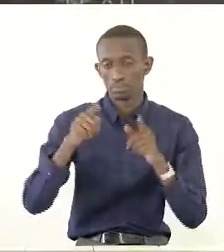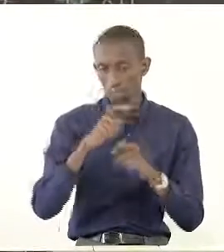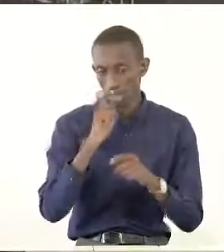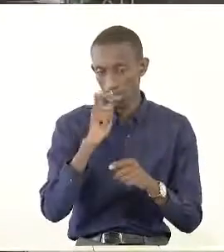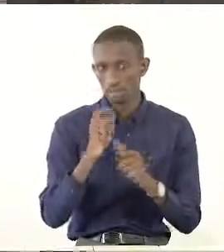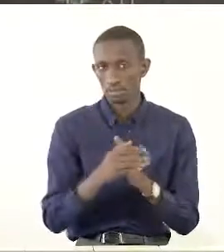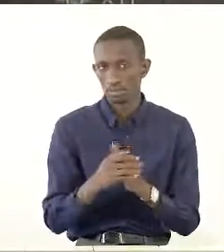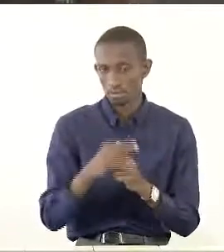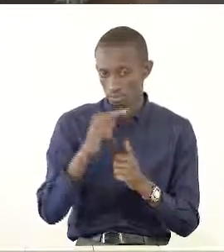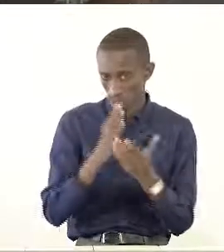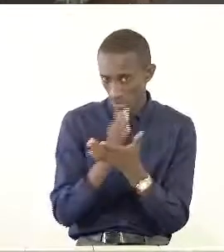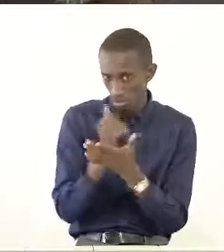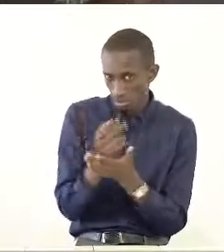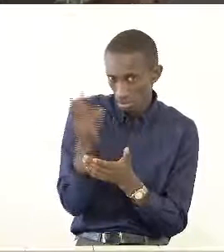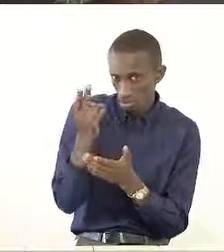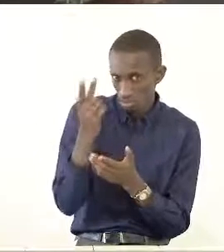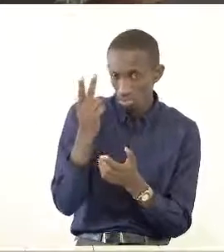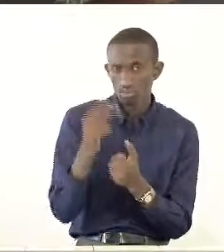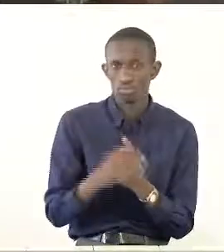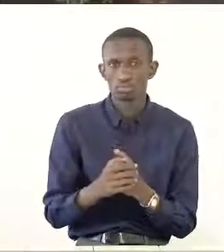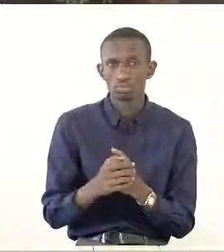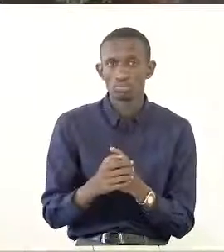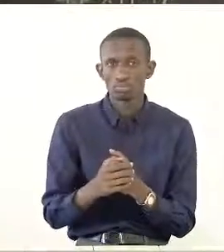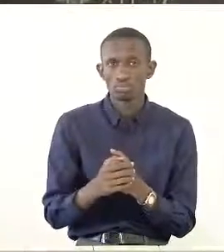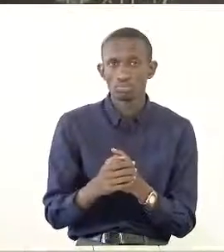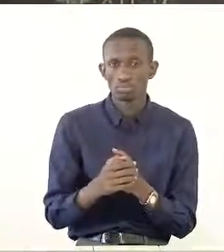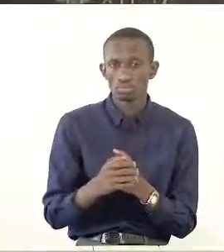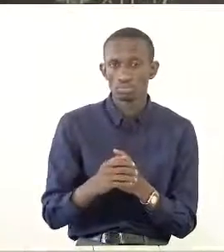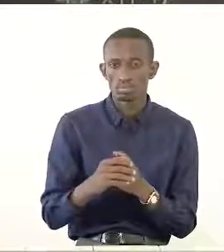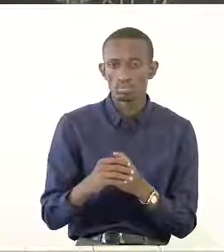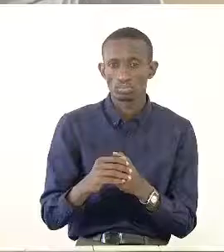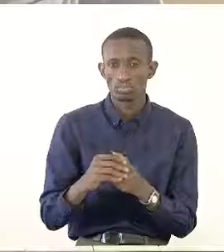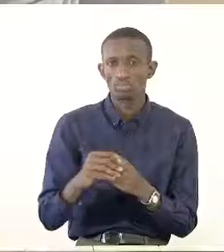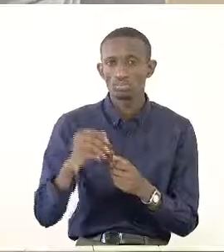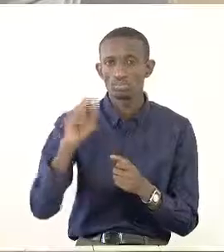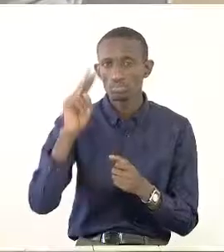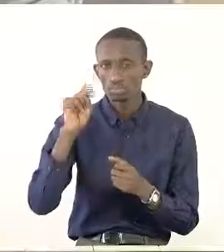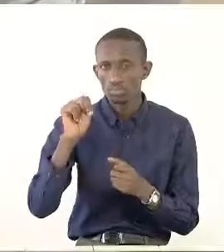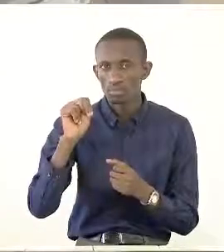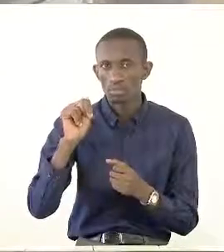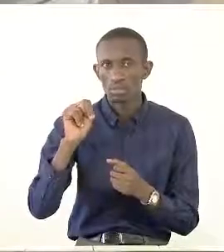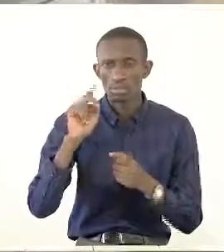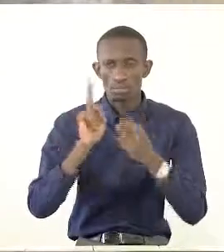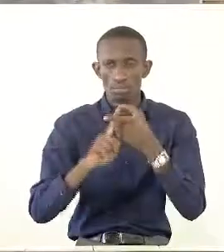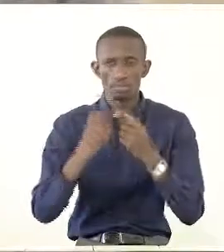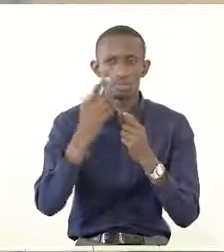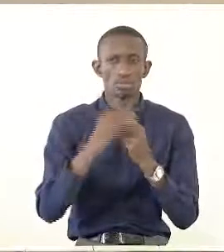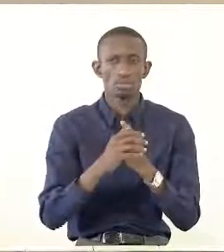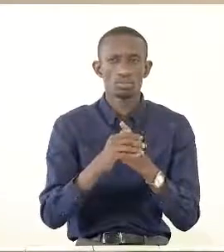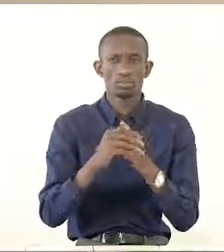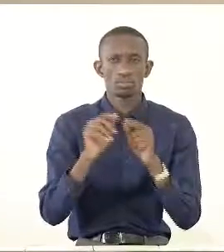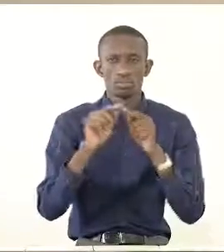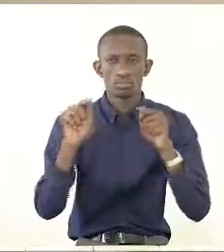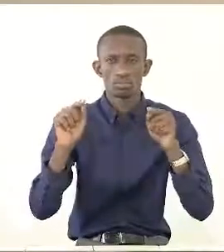because it is 2, that is n plus 1, divided by n plus 1, then plus c.